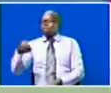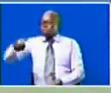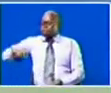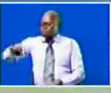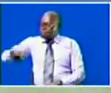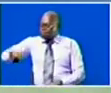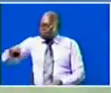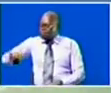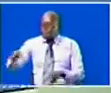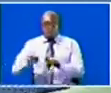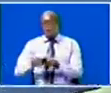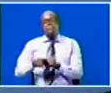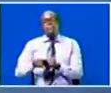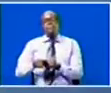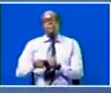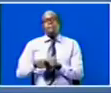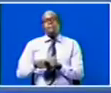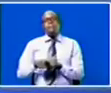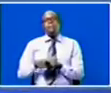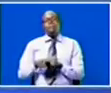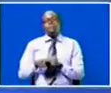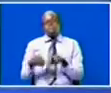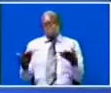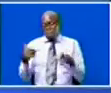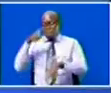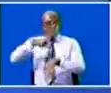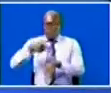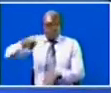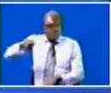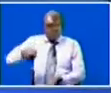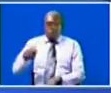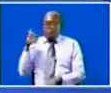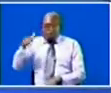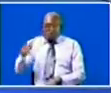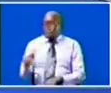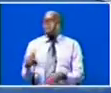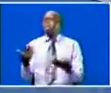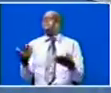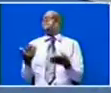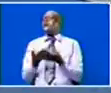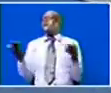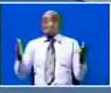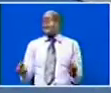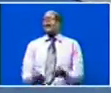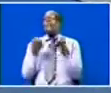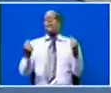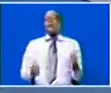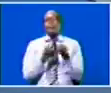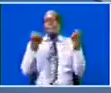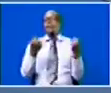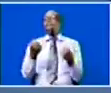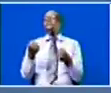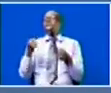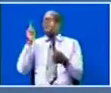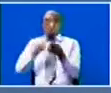also. Since these handshakes have been... Oh, it's a woman shake. Yeah. Because these handshakes have been thrown all over the place. Yes. So